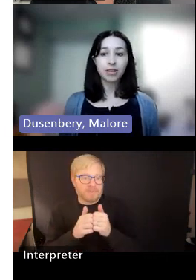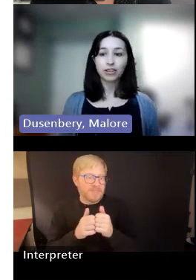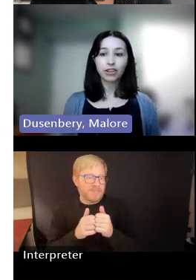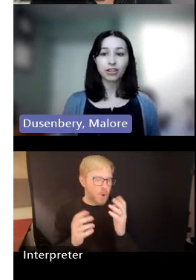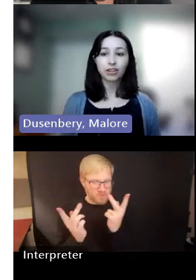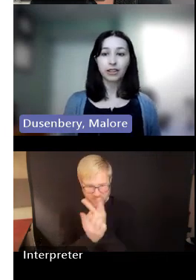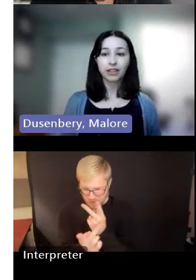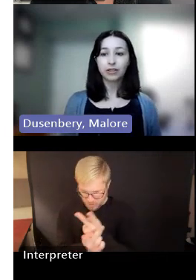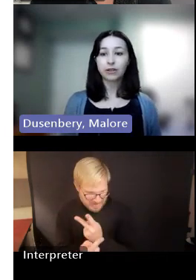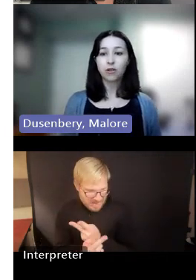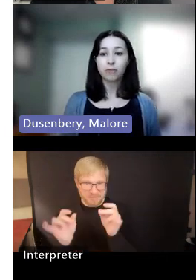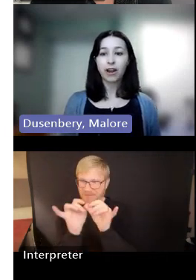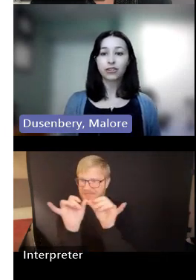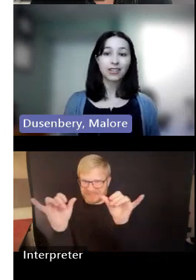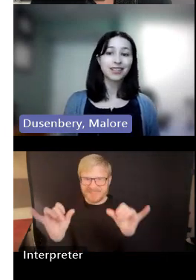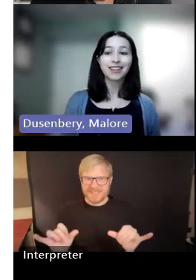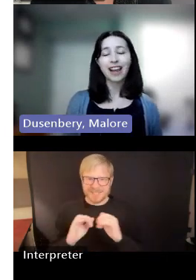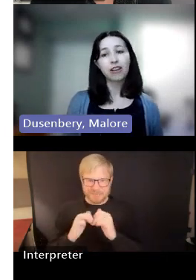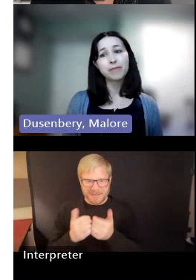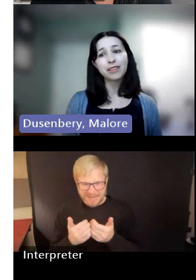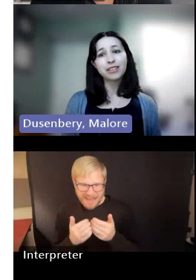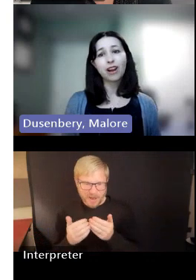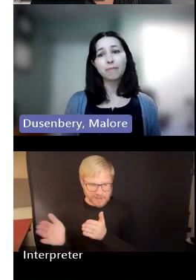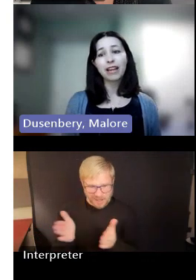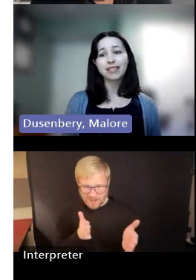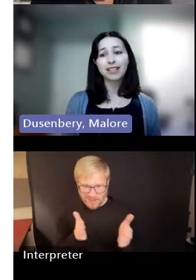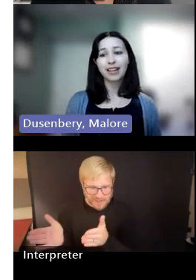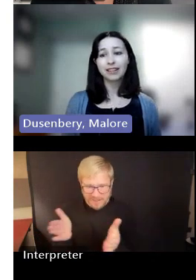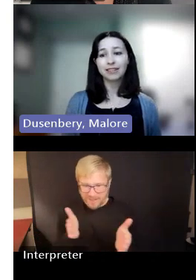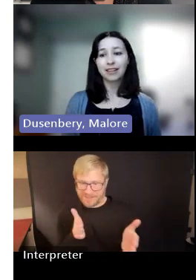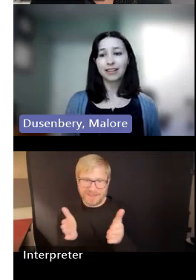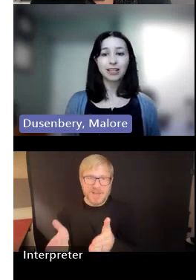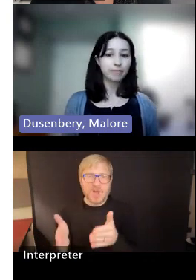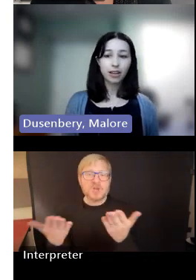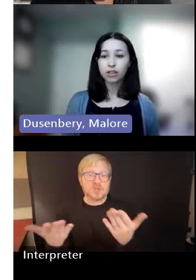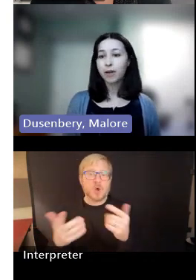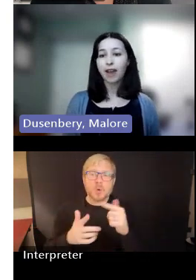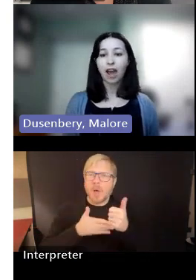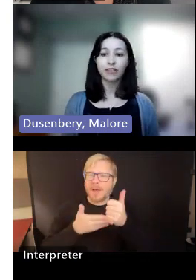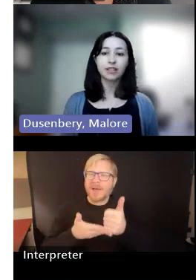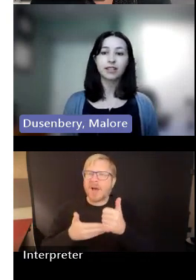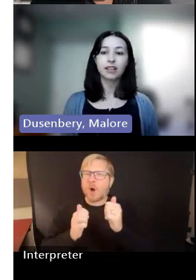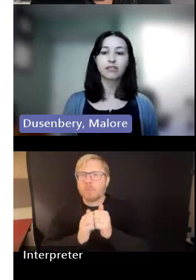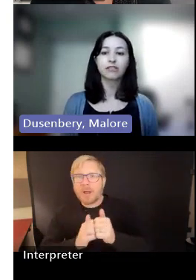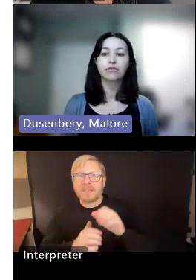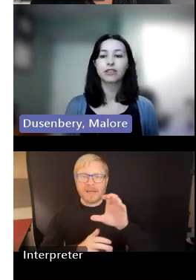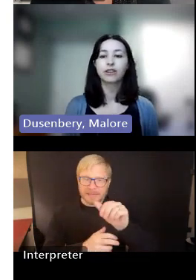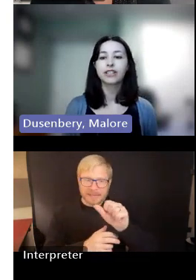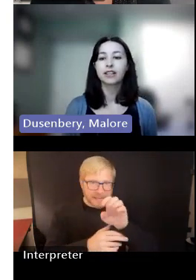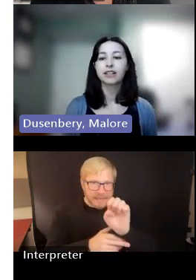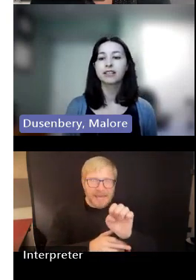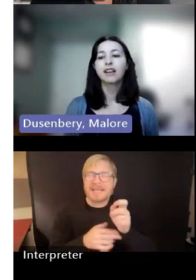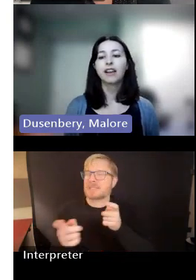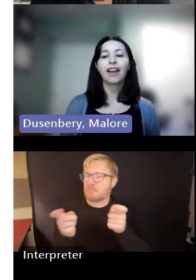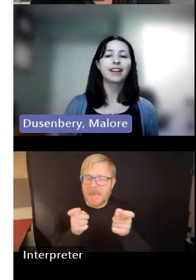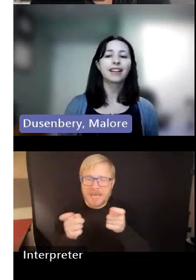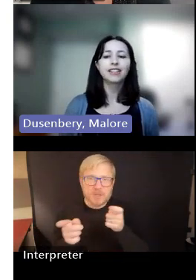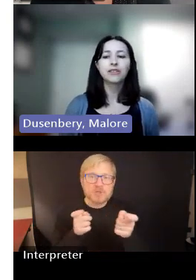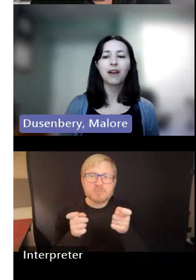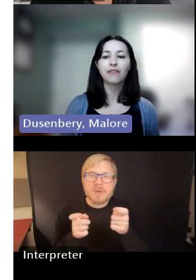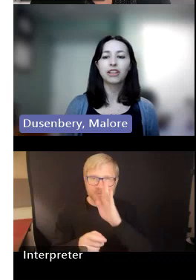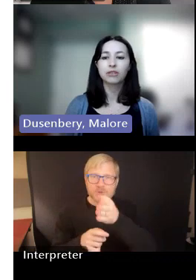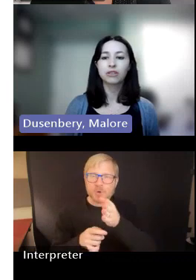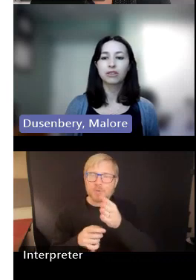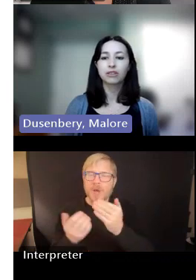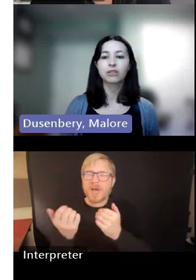main recommendation is really to incorporate justice and accountability topics in case management, advocacy, and other direct services, and